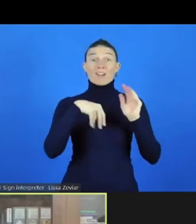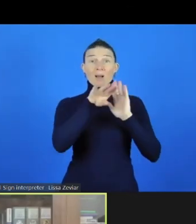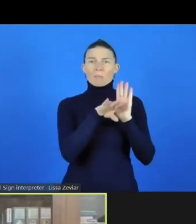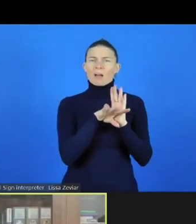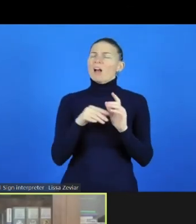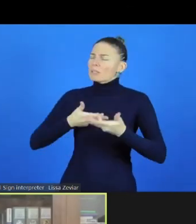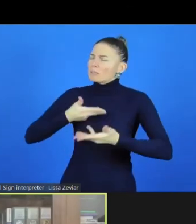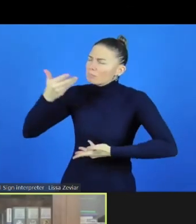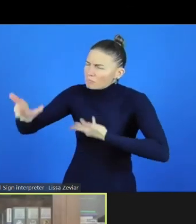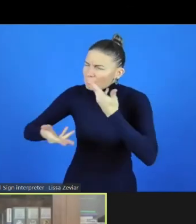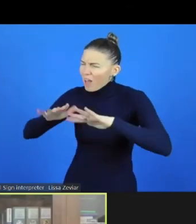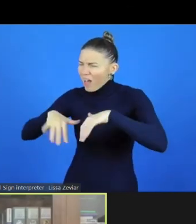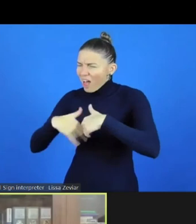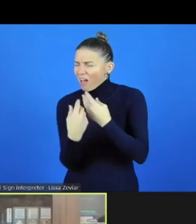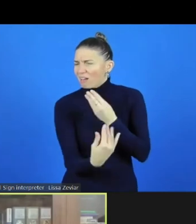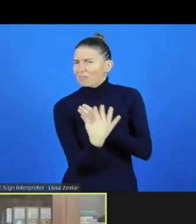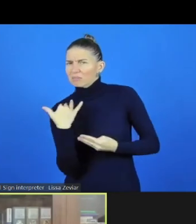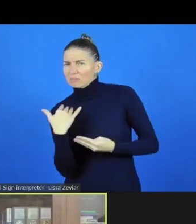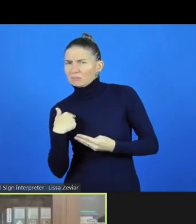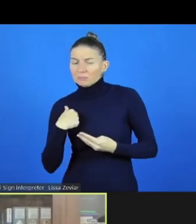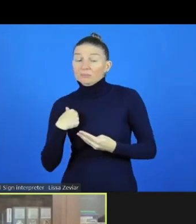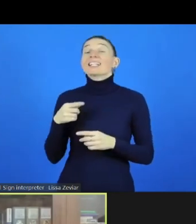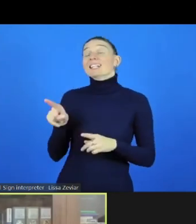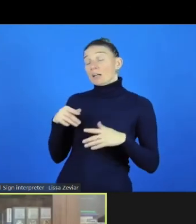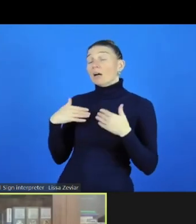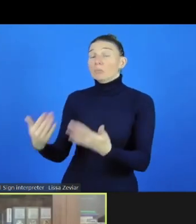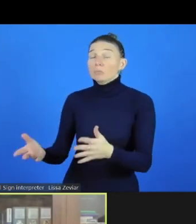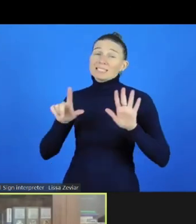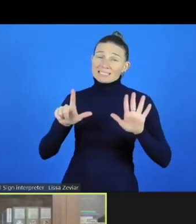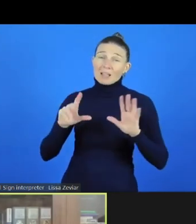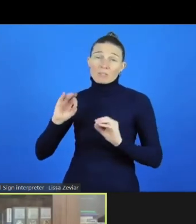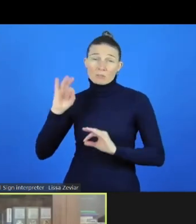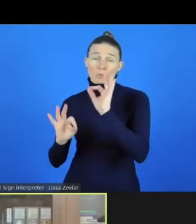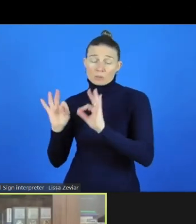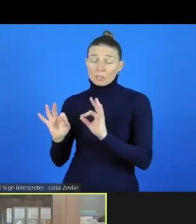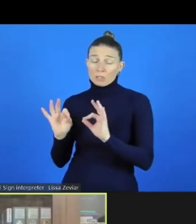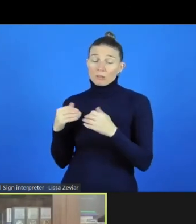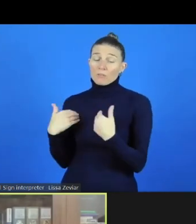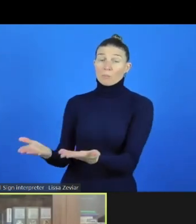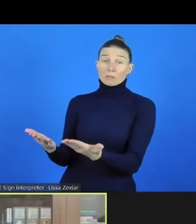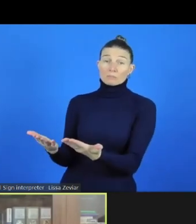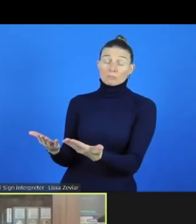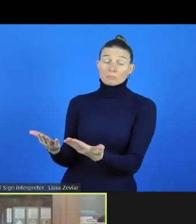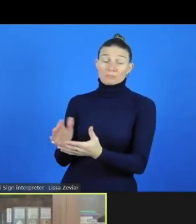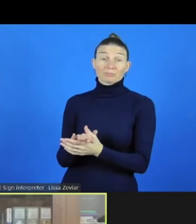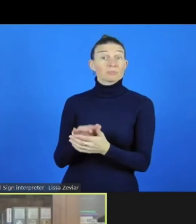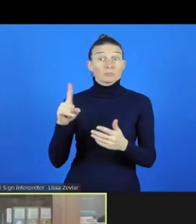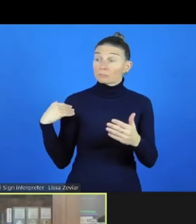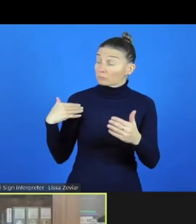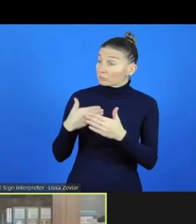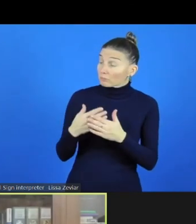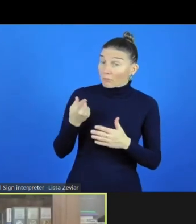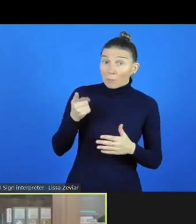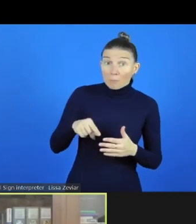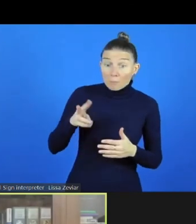actually been, this is available to about 70% of the Indian states. And what we've seen is in the last several months, there's a call